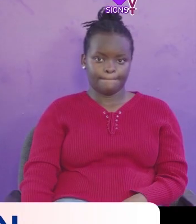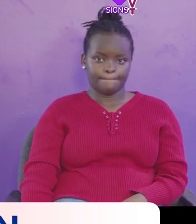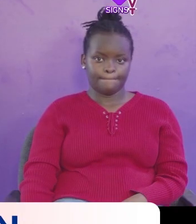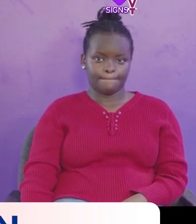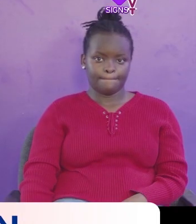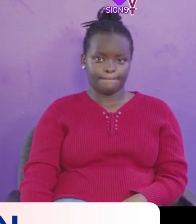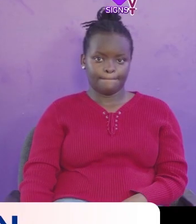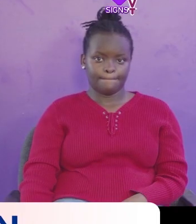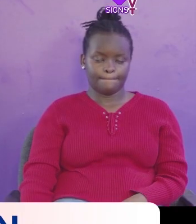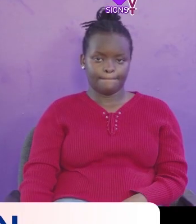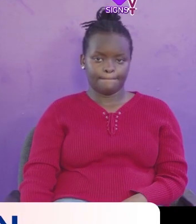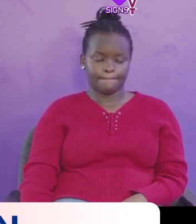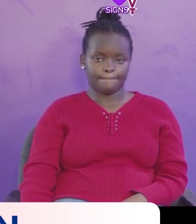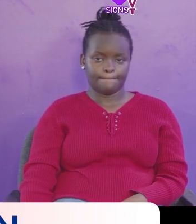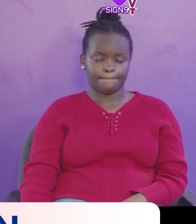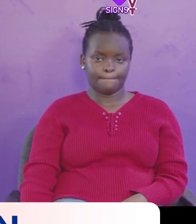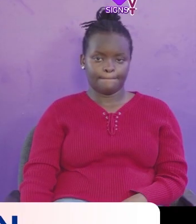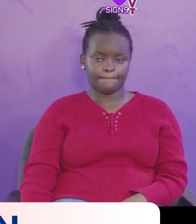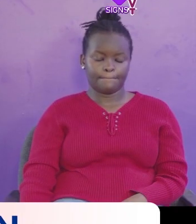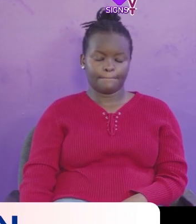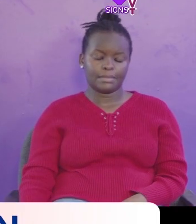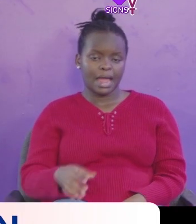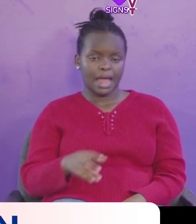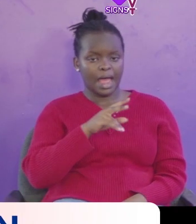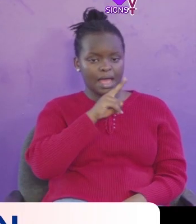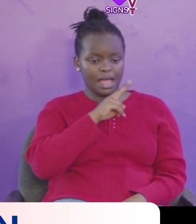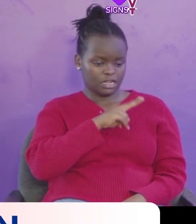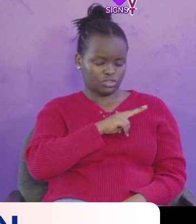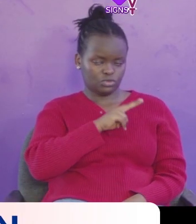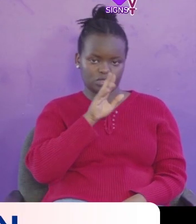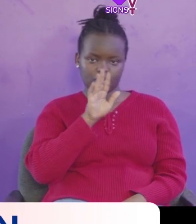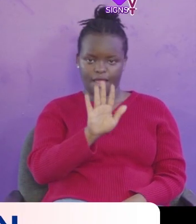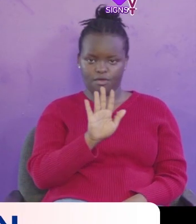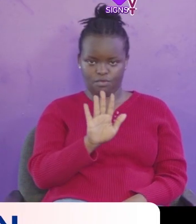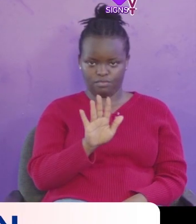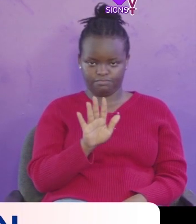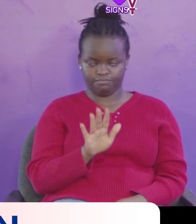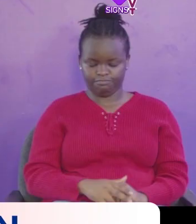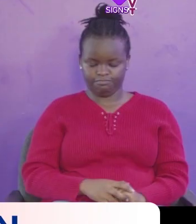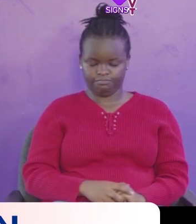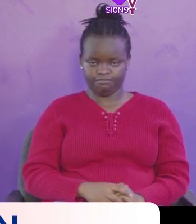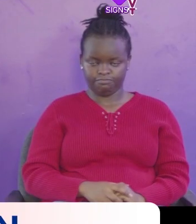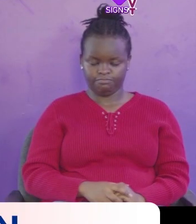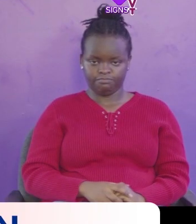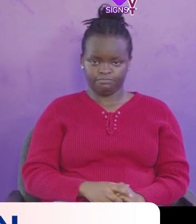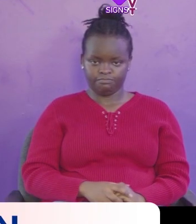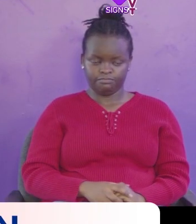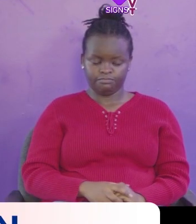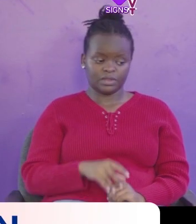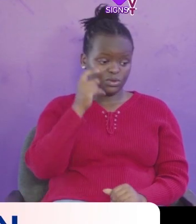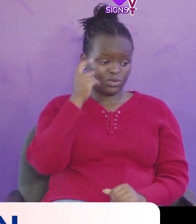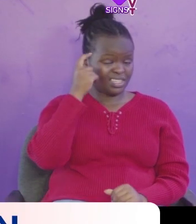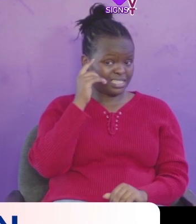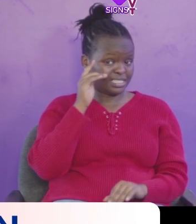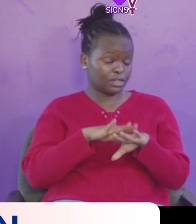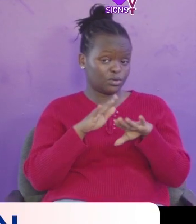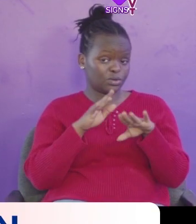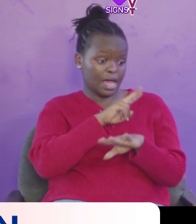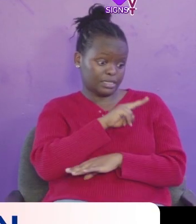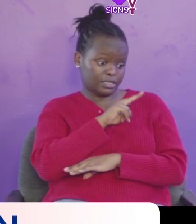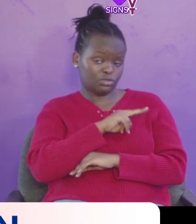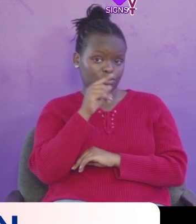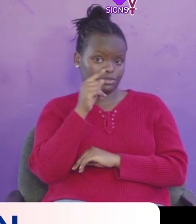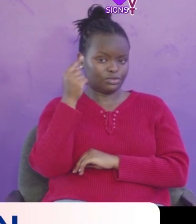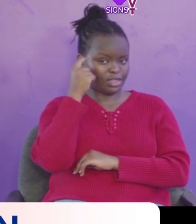about your attitude. True. And motives. Don't you think it's a very good attitude for us to think